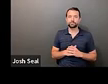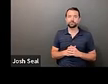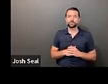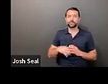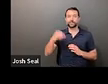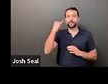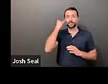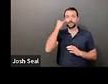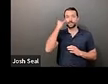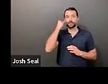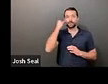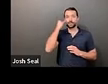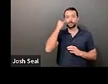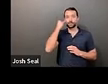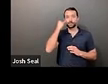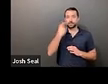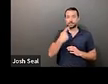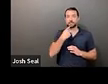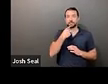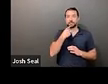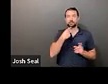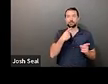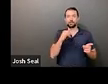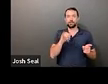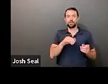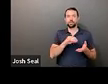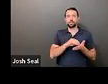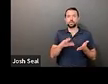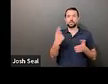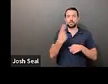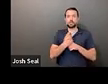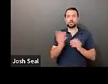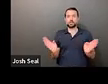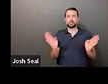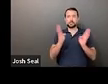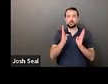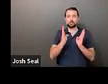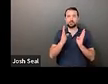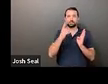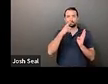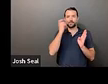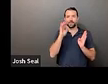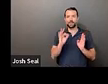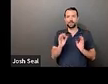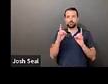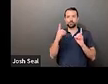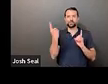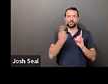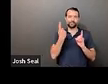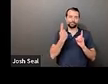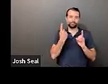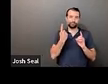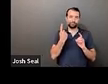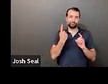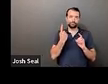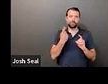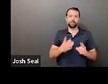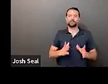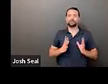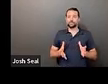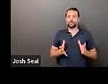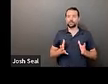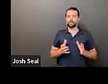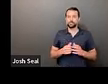to educational reasons. So similar to the IEP quick reference document, you can see along the